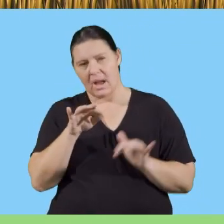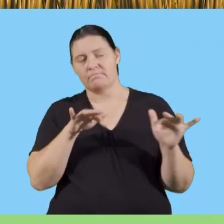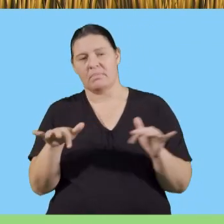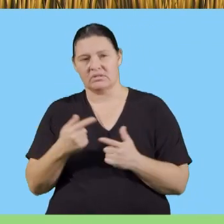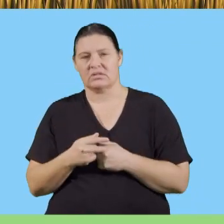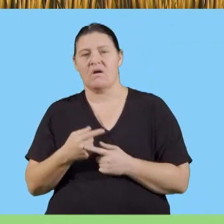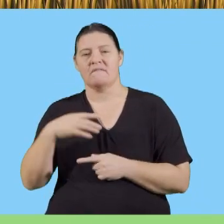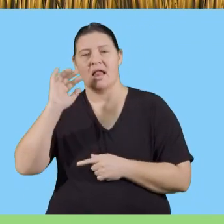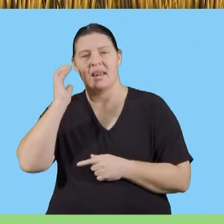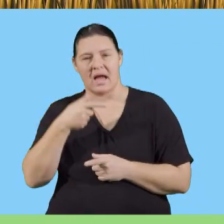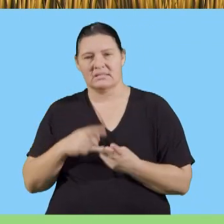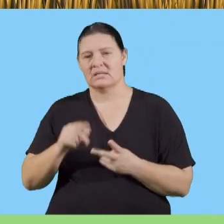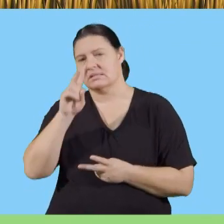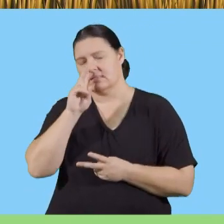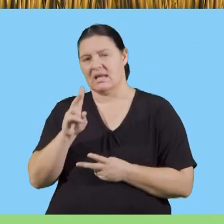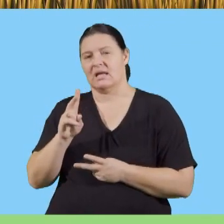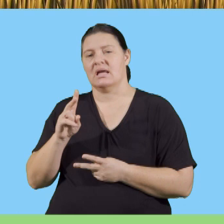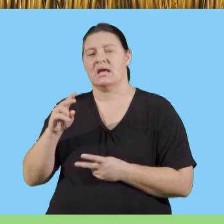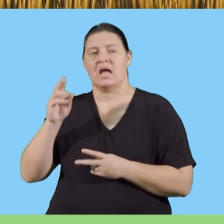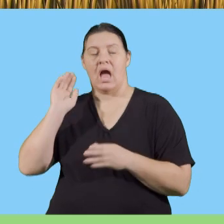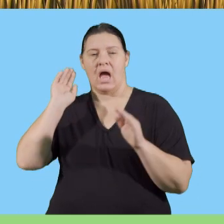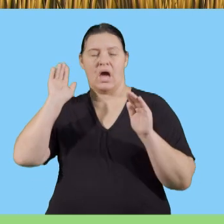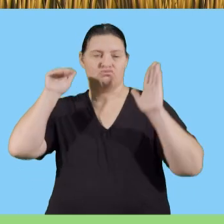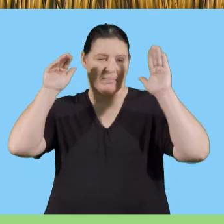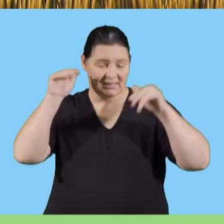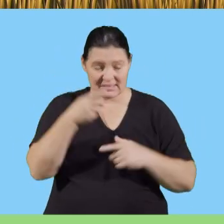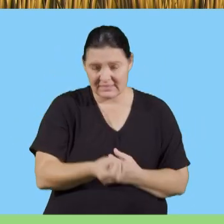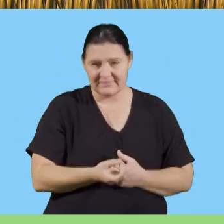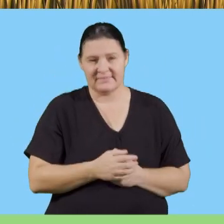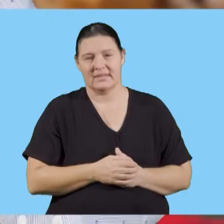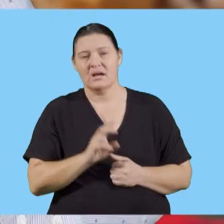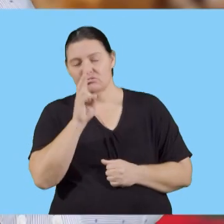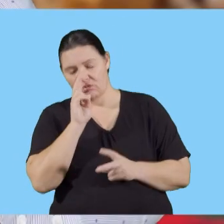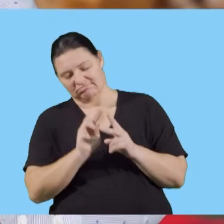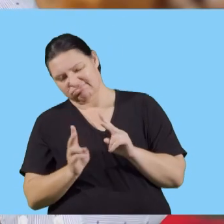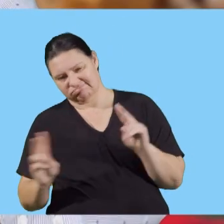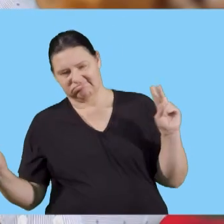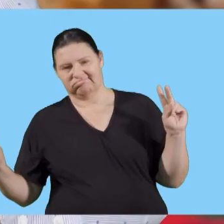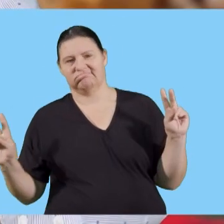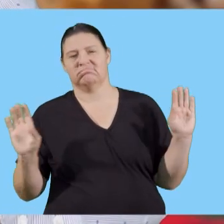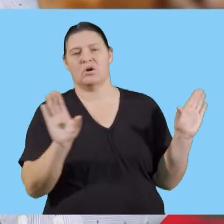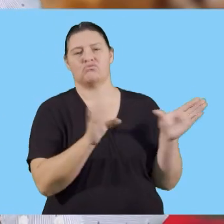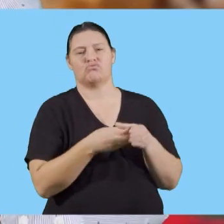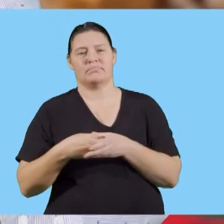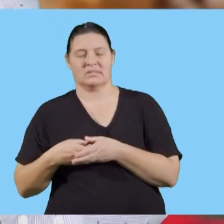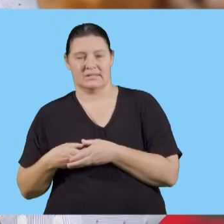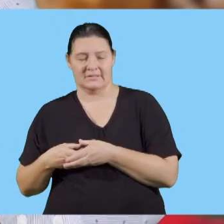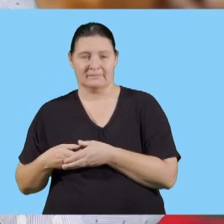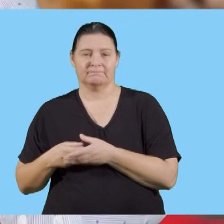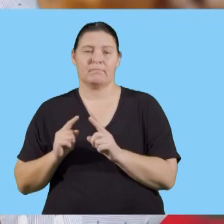are different species. These are different organisms, but they are found in one place, and they depend on one another for survival.